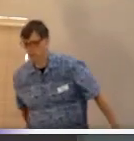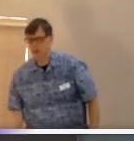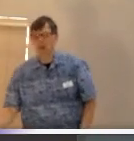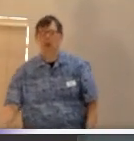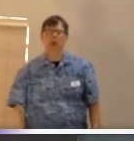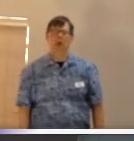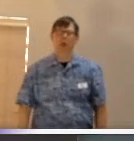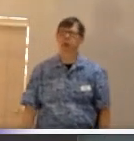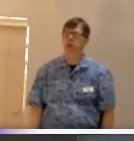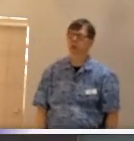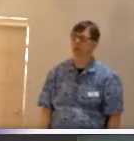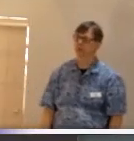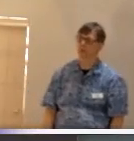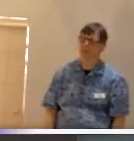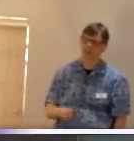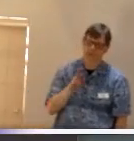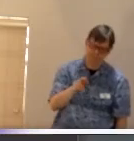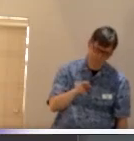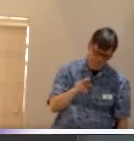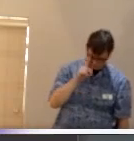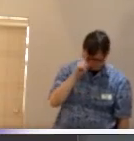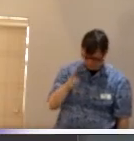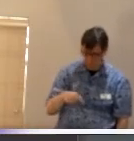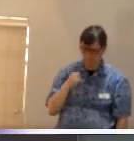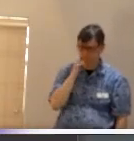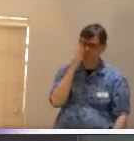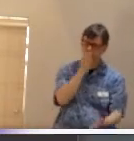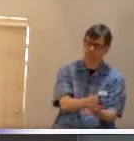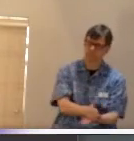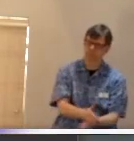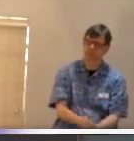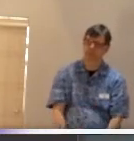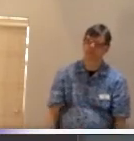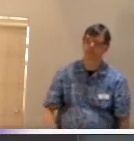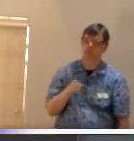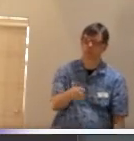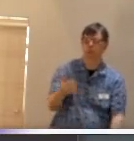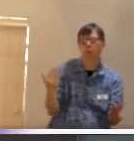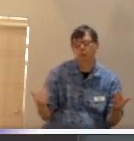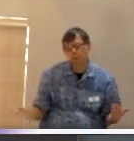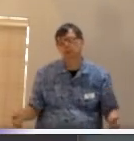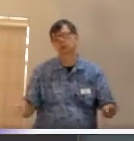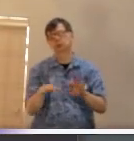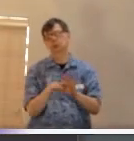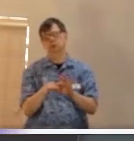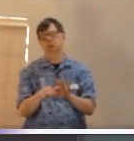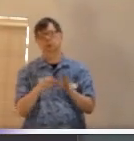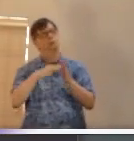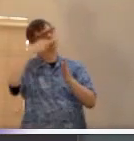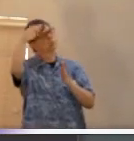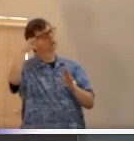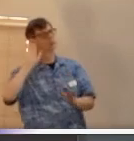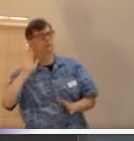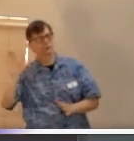Your definitions are your law. You want to use words